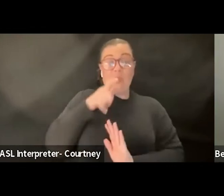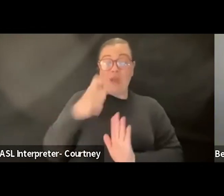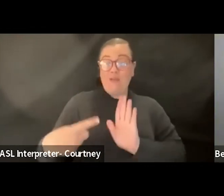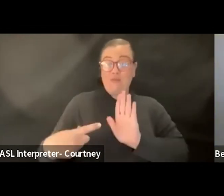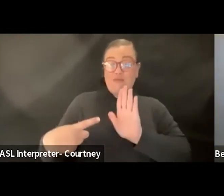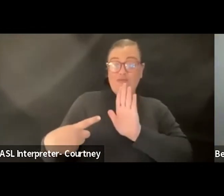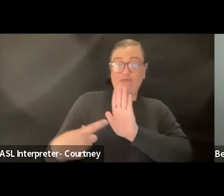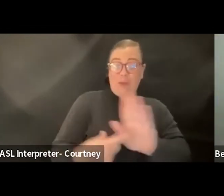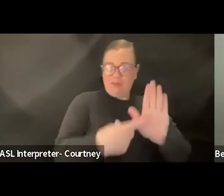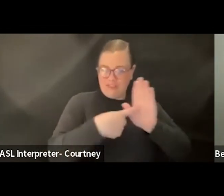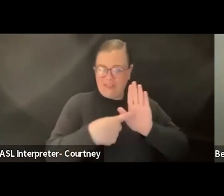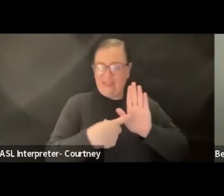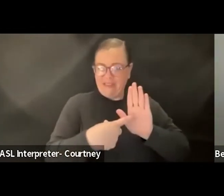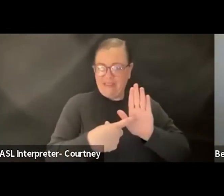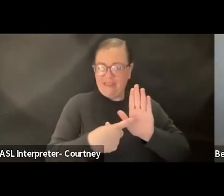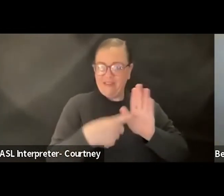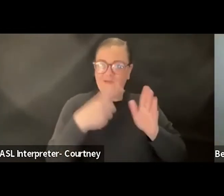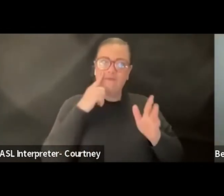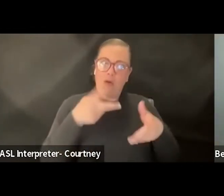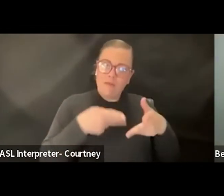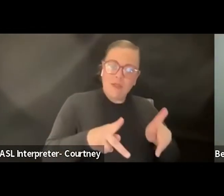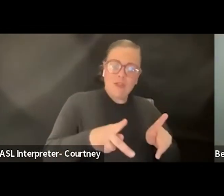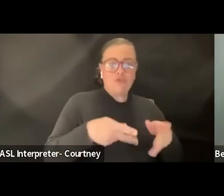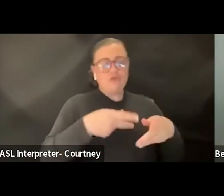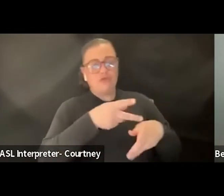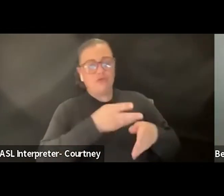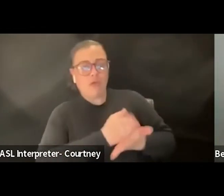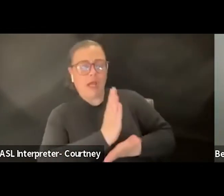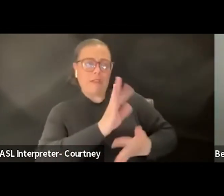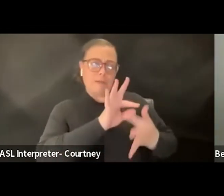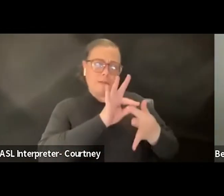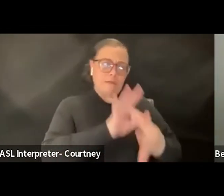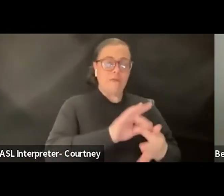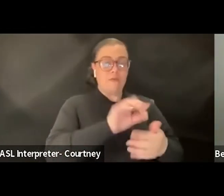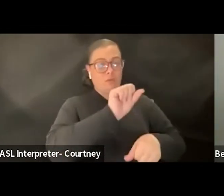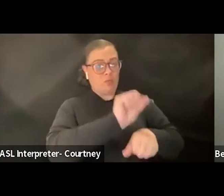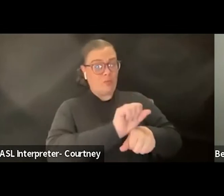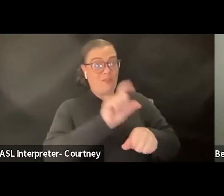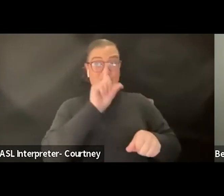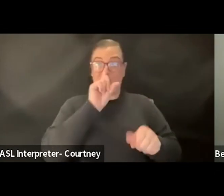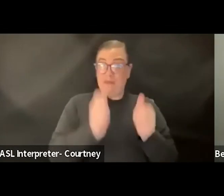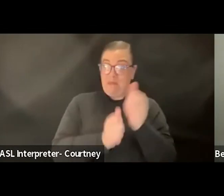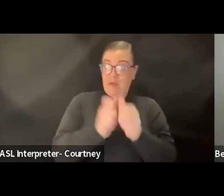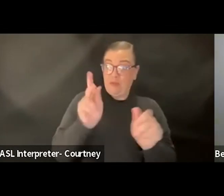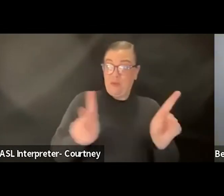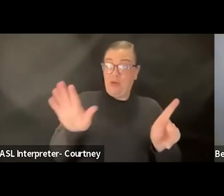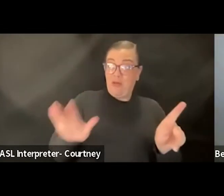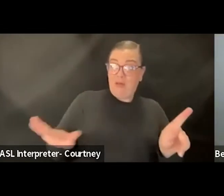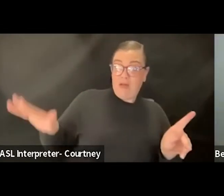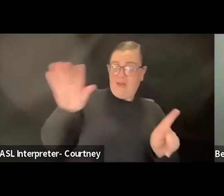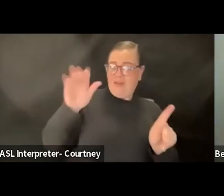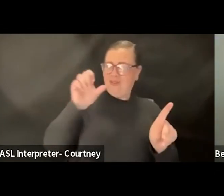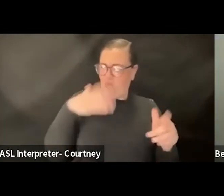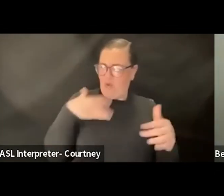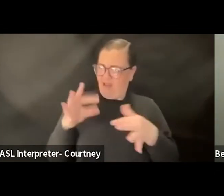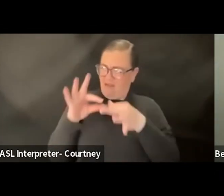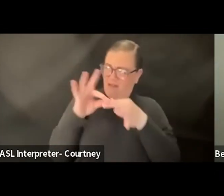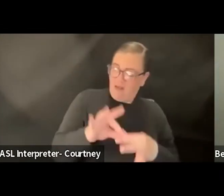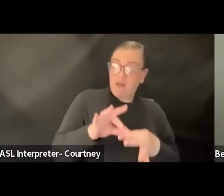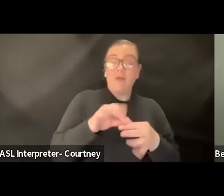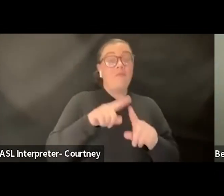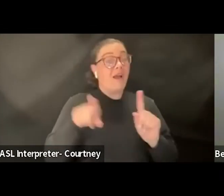workers worldwide don't have any input on the conditions of their employment. But unions empower workers, and with great power comes